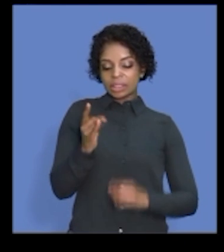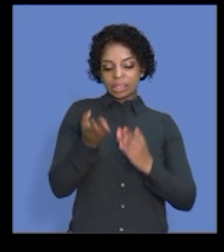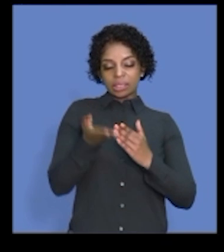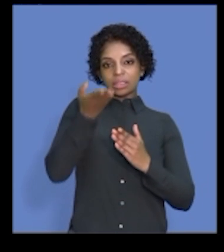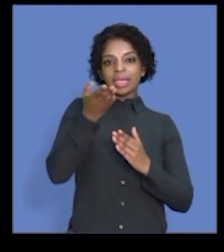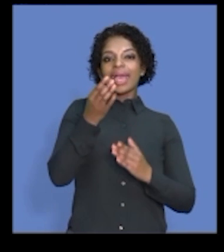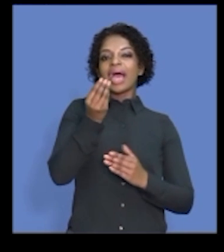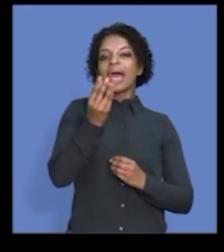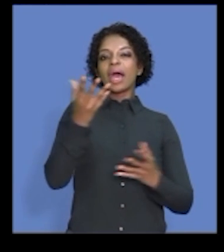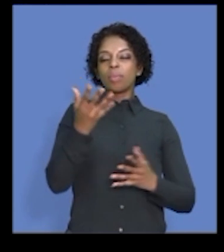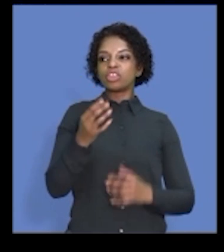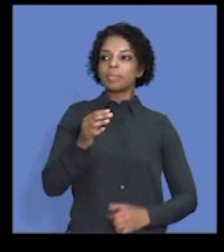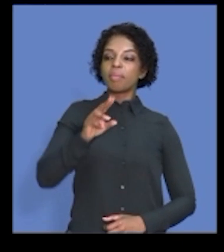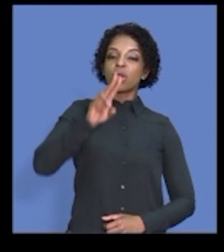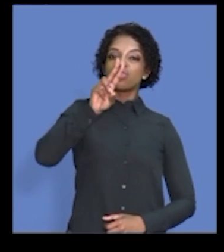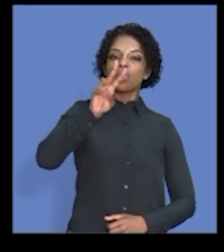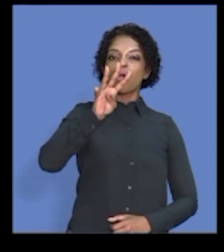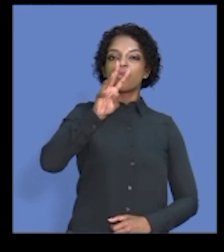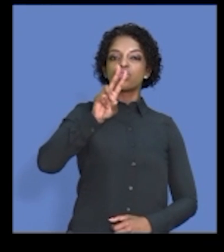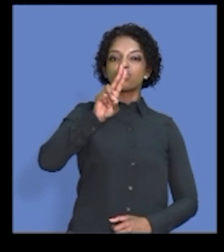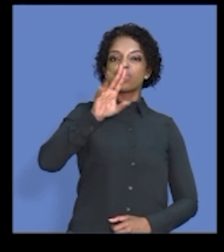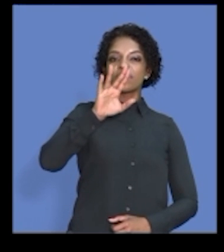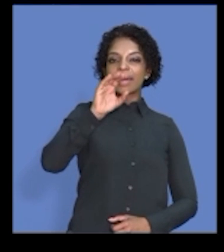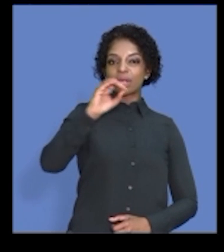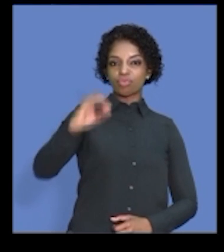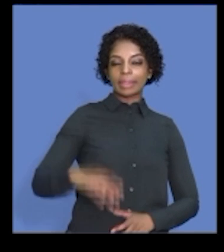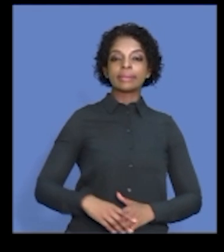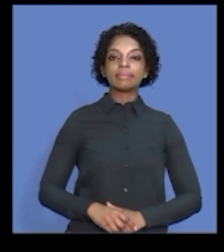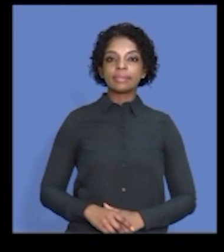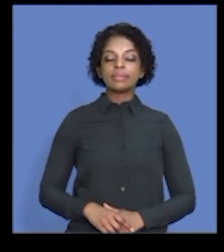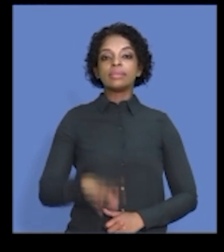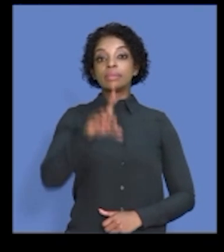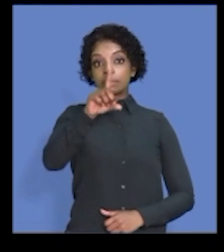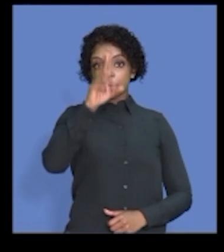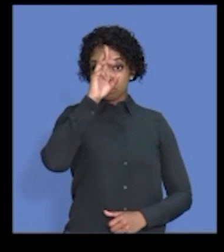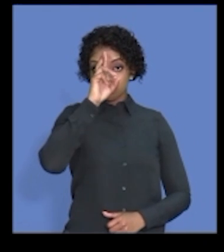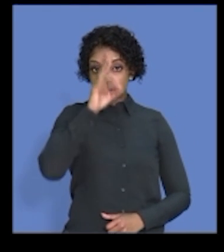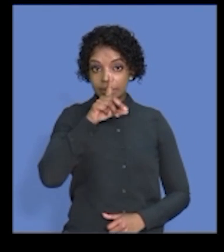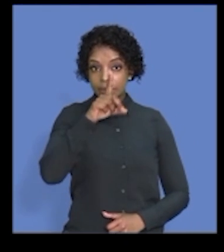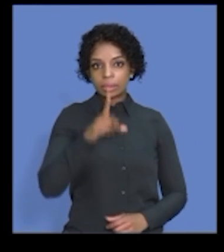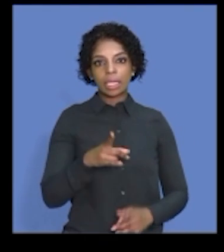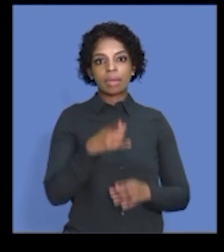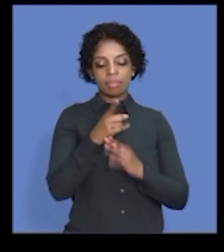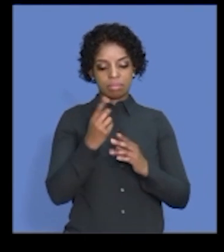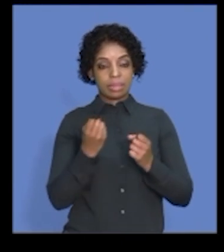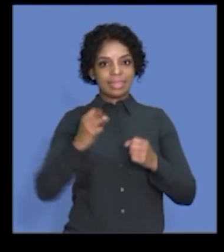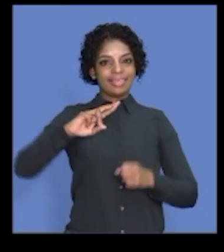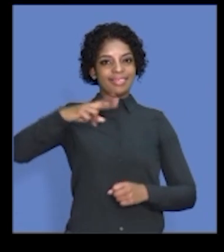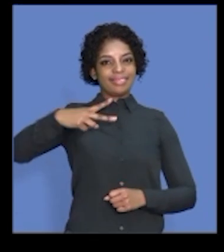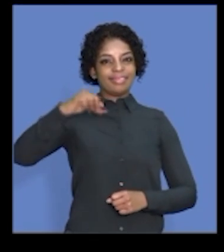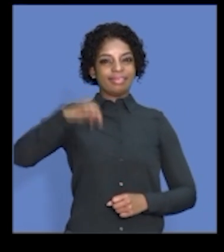242,500. Therefore, we come to my interest component. Remember, what's my double entry? Debit your interest